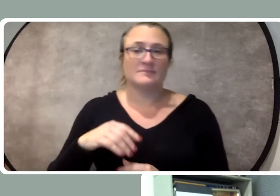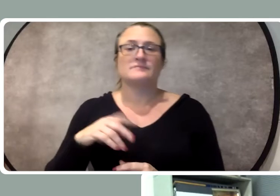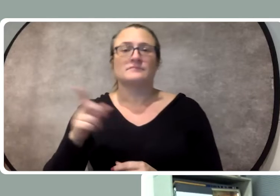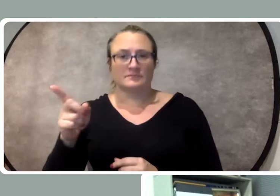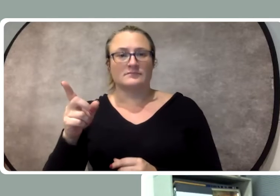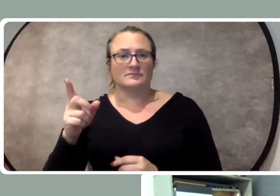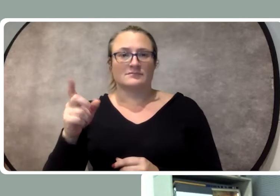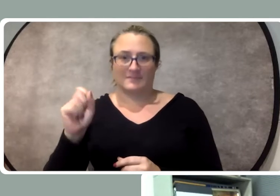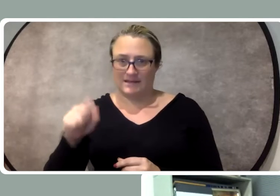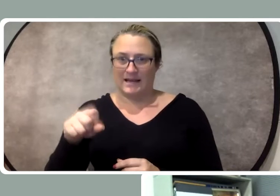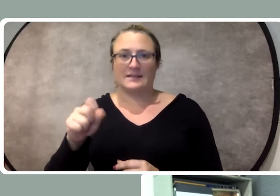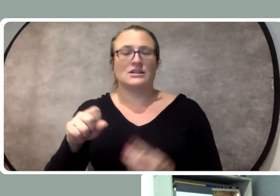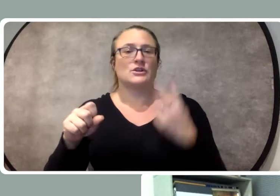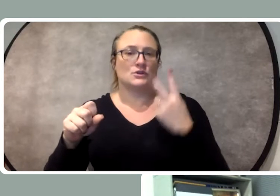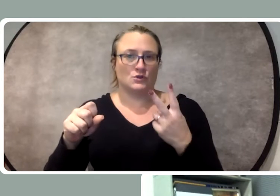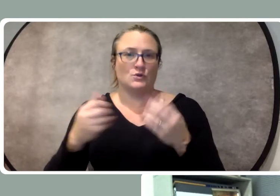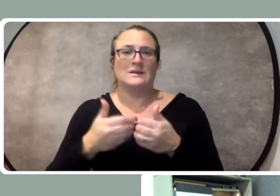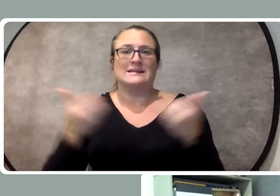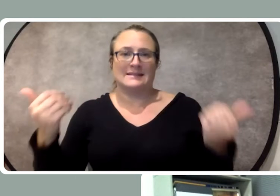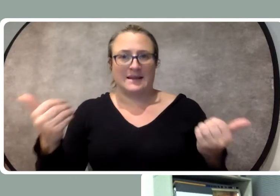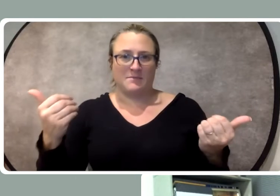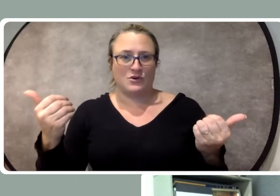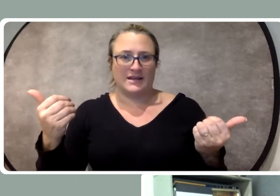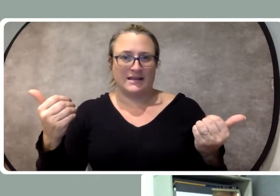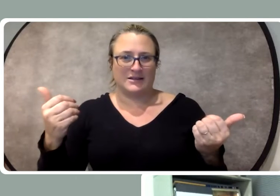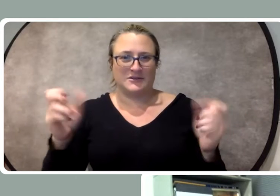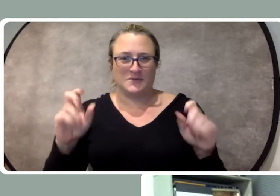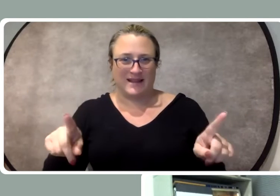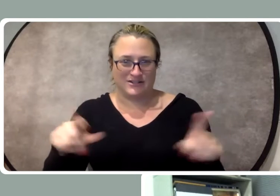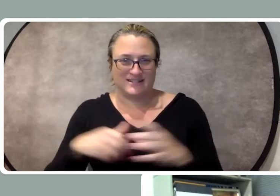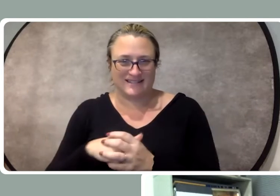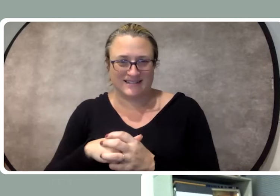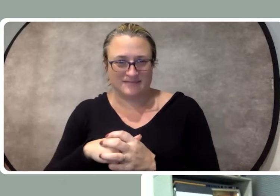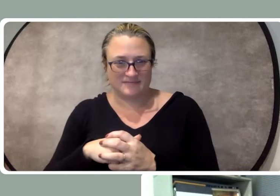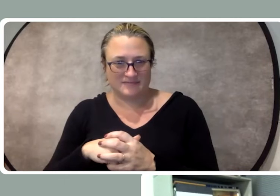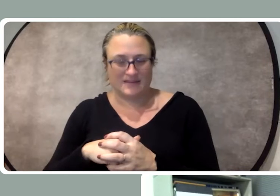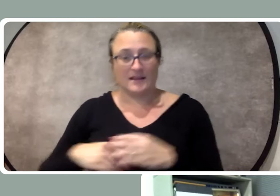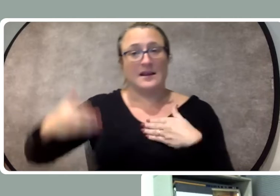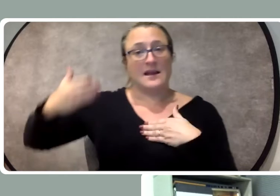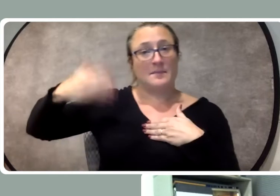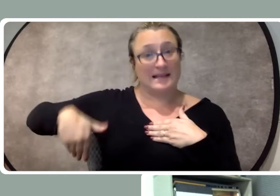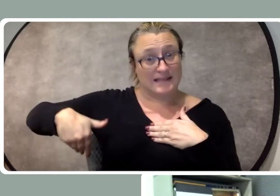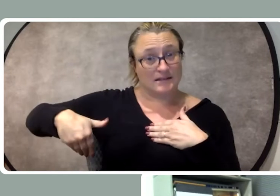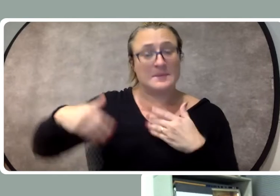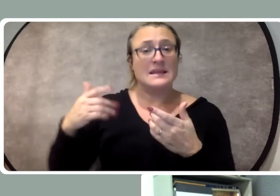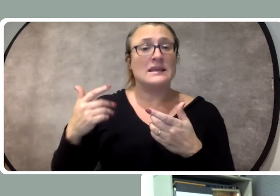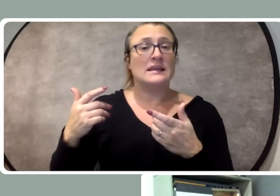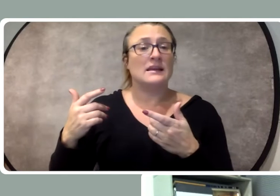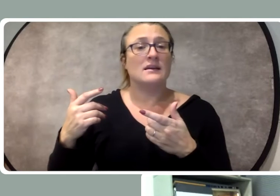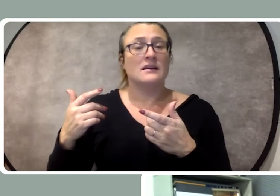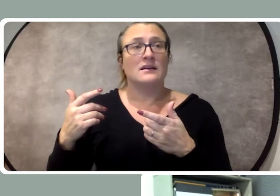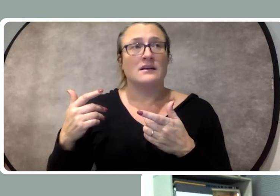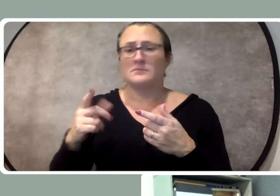two completely separate, separate questions. So having a mastectomy does not mean that